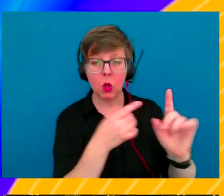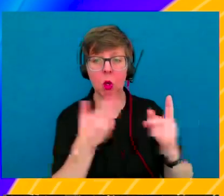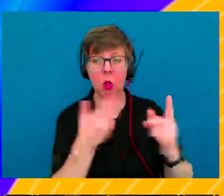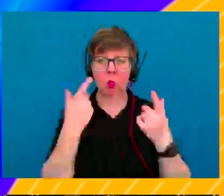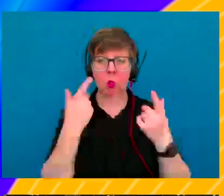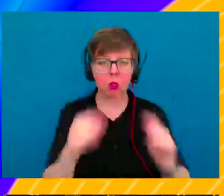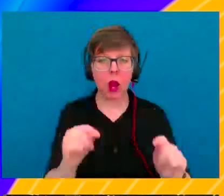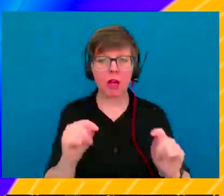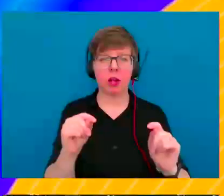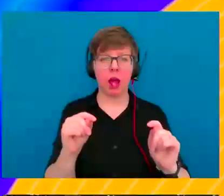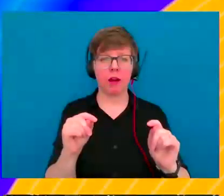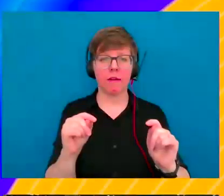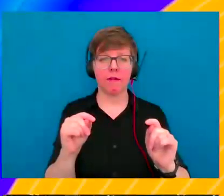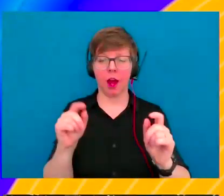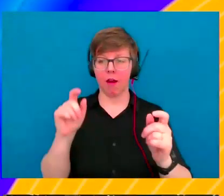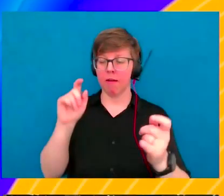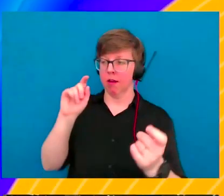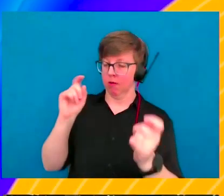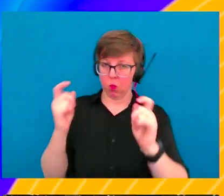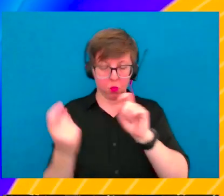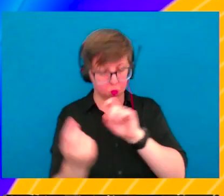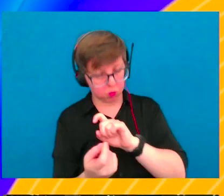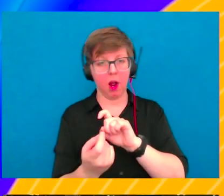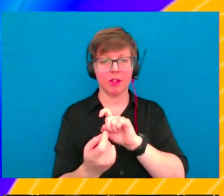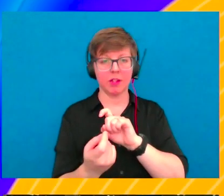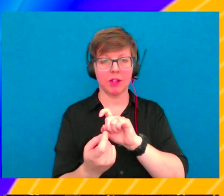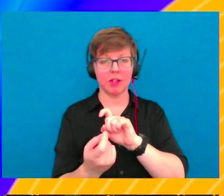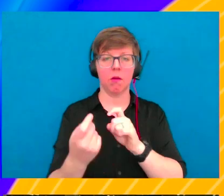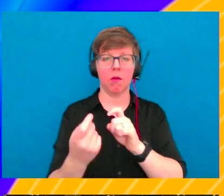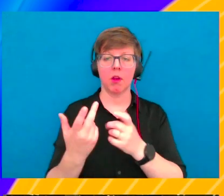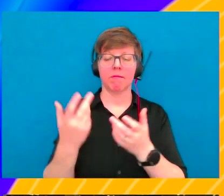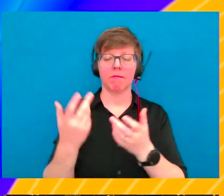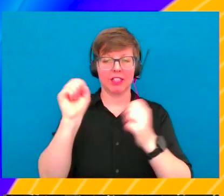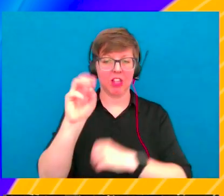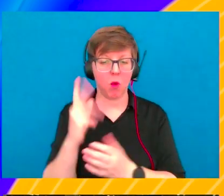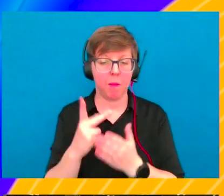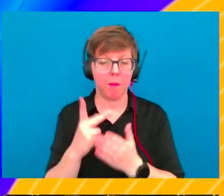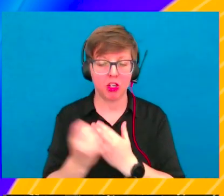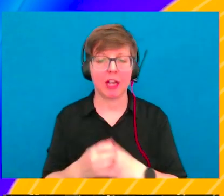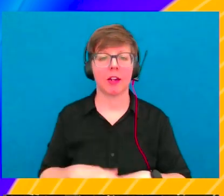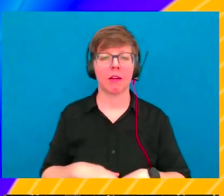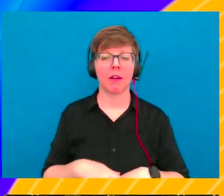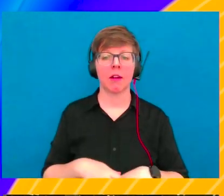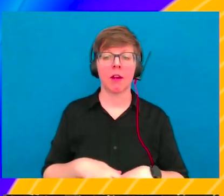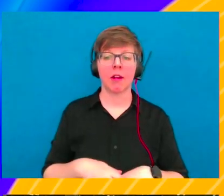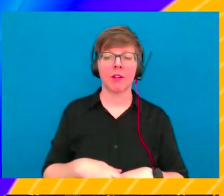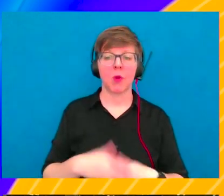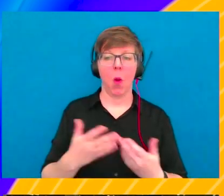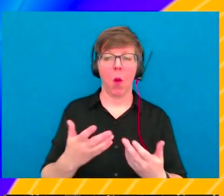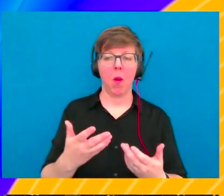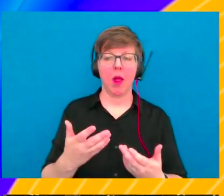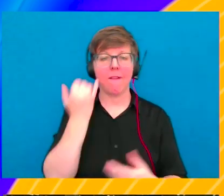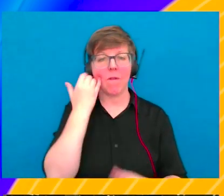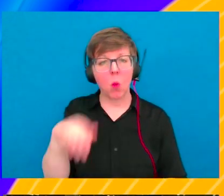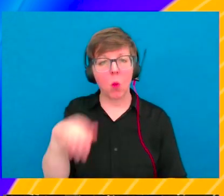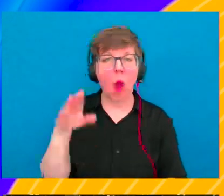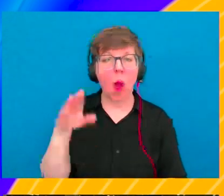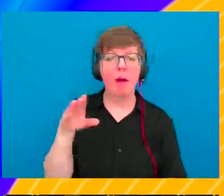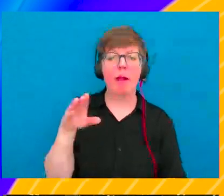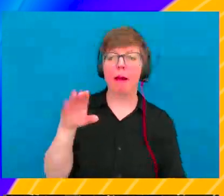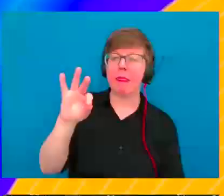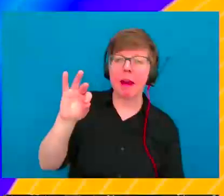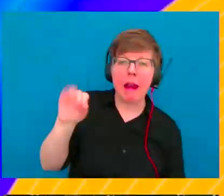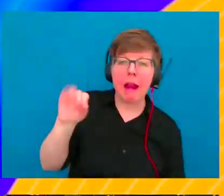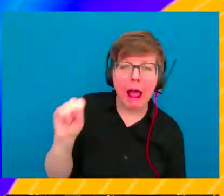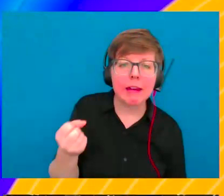software project, right? So any of us sort of I'm calling out my age here, but so you grew up in like the 90s and early 2000s style development. You could do